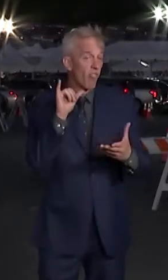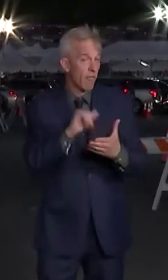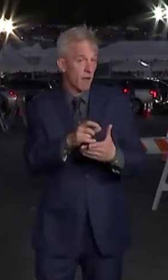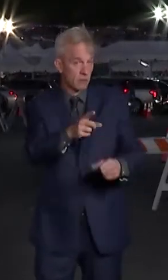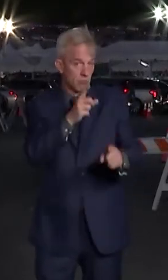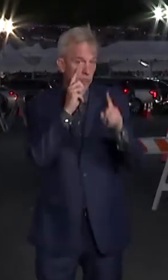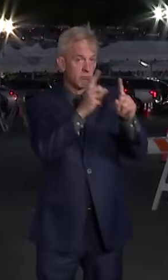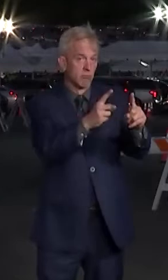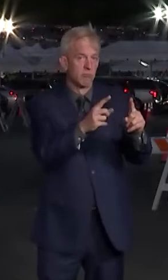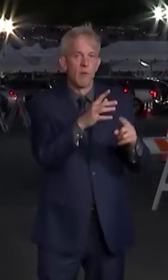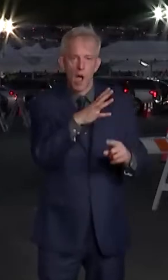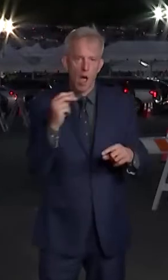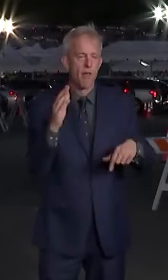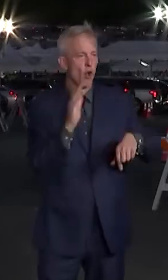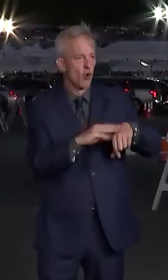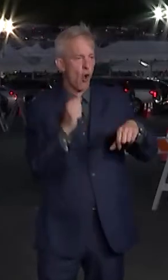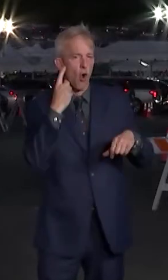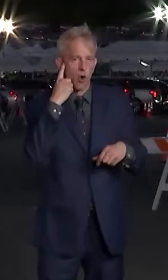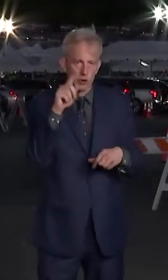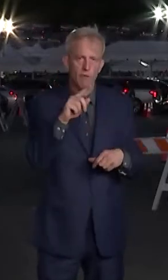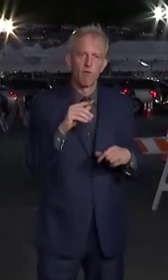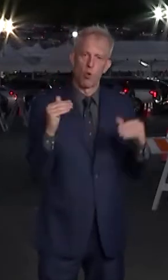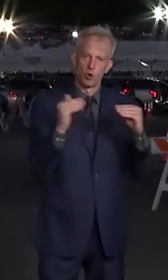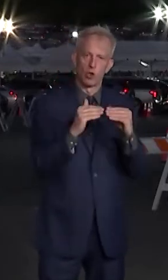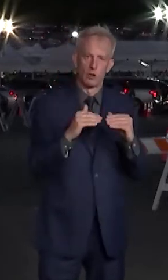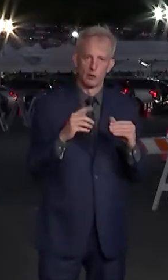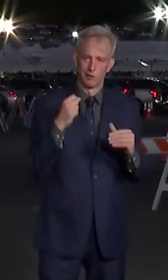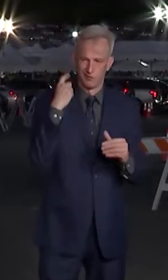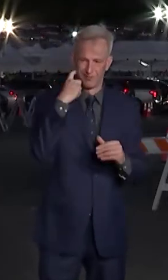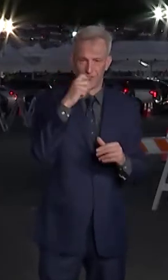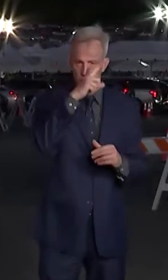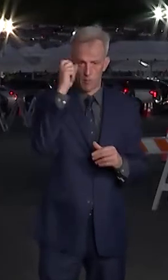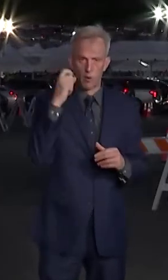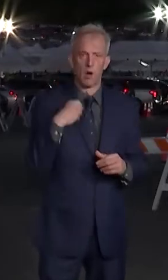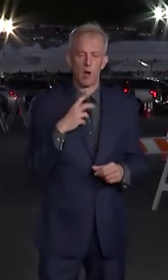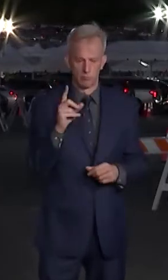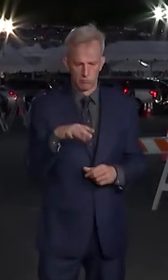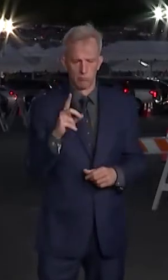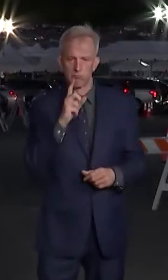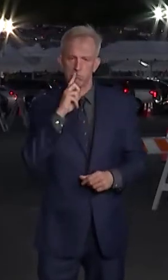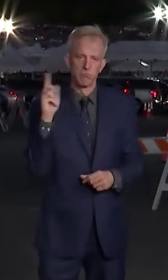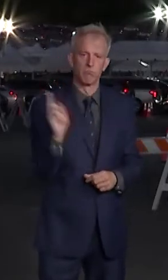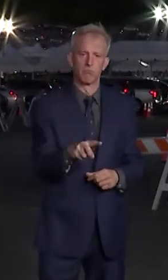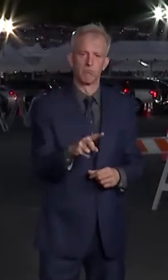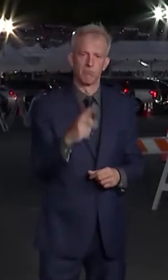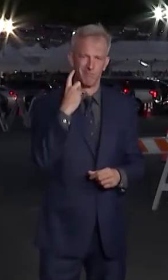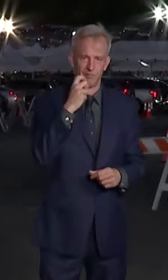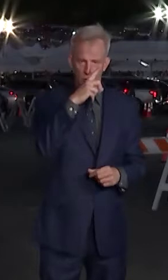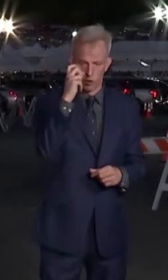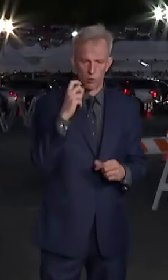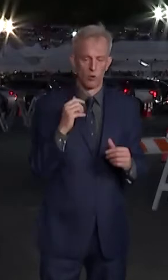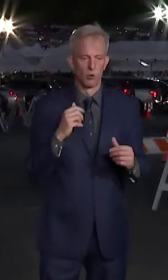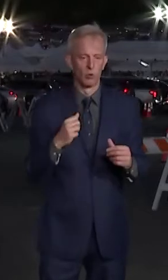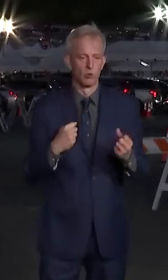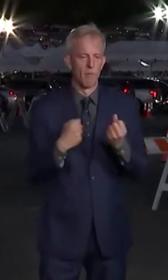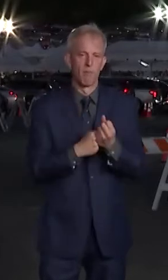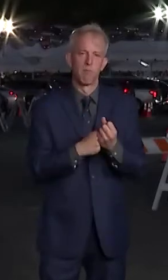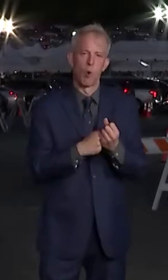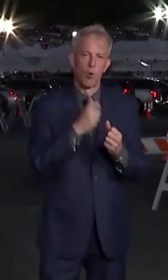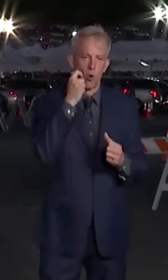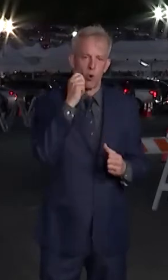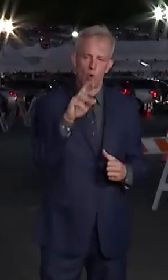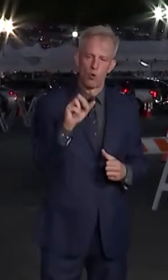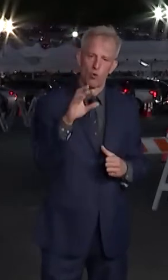calls for racial justice we saw on the streets of this country, I issued an executive directive last summer to advance racial equity across our city